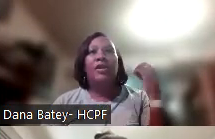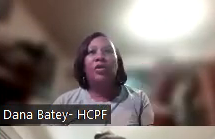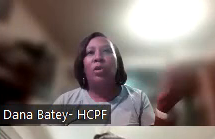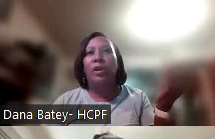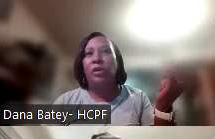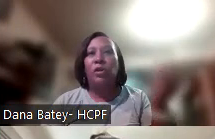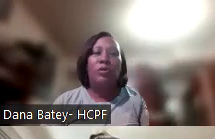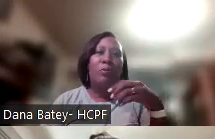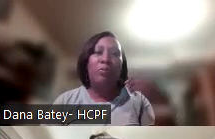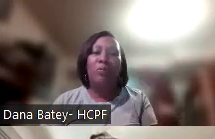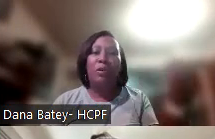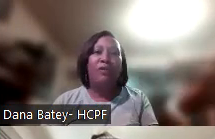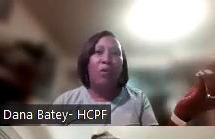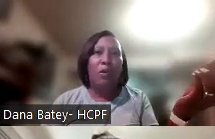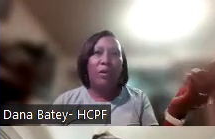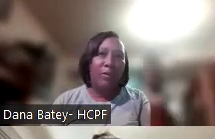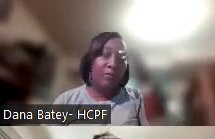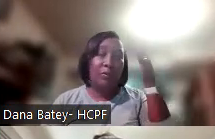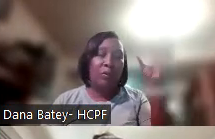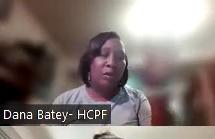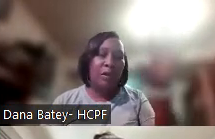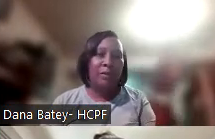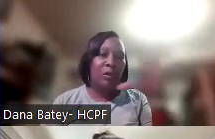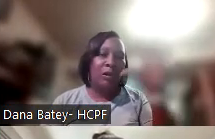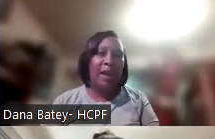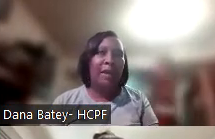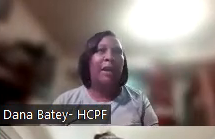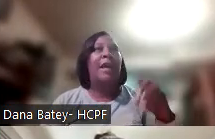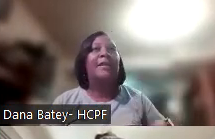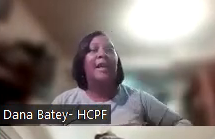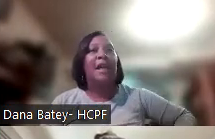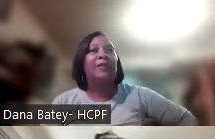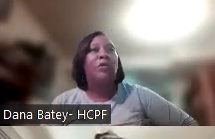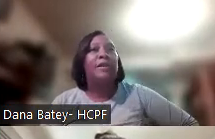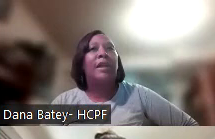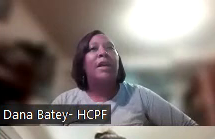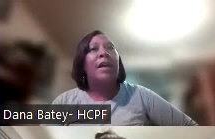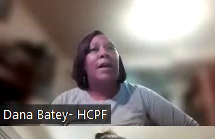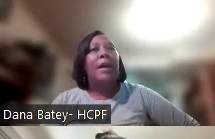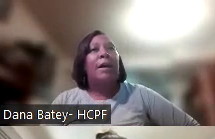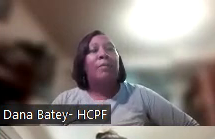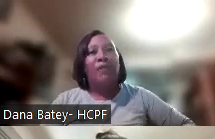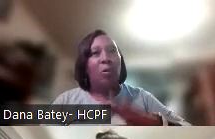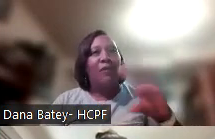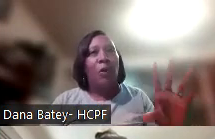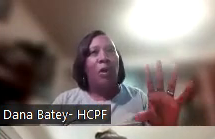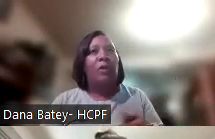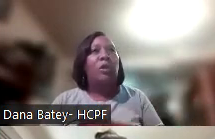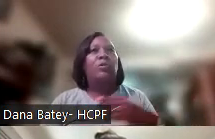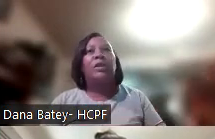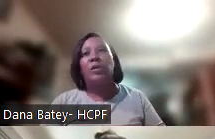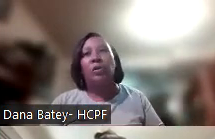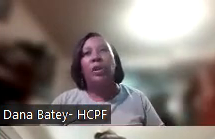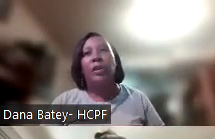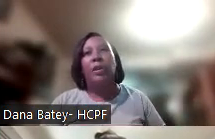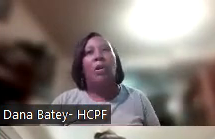recommendations that you want to put forth. We'll look at it as the task force before we vote on